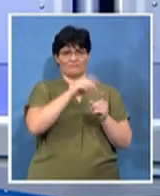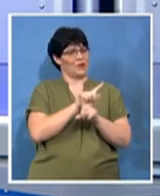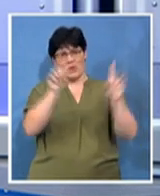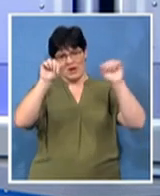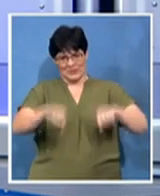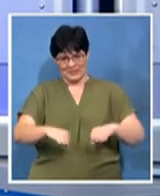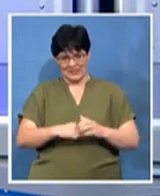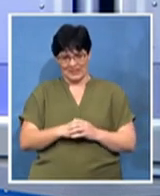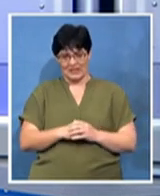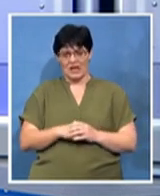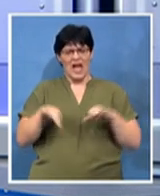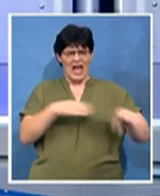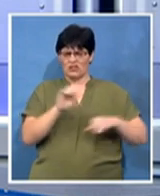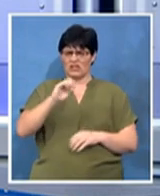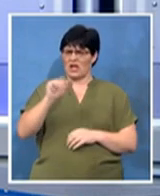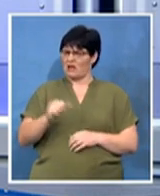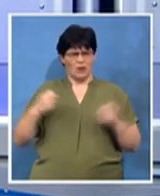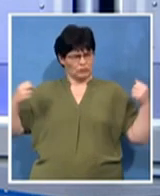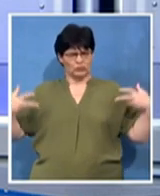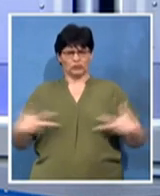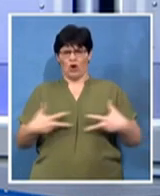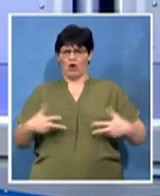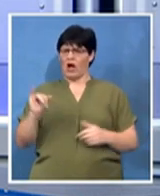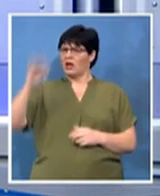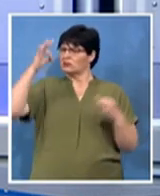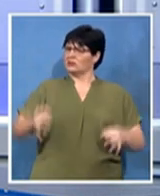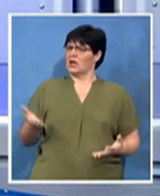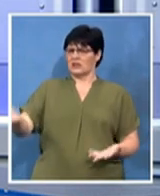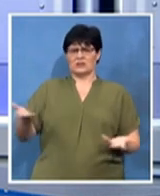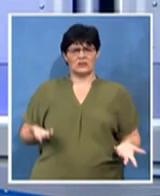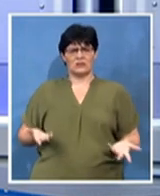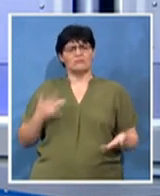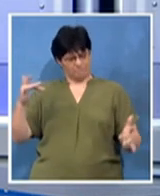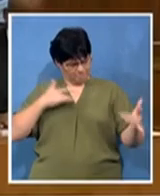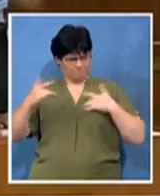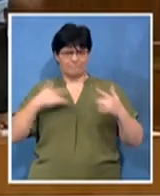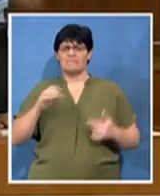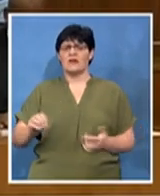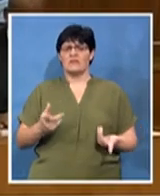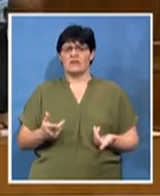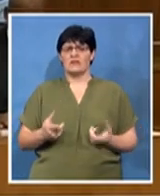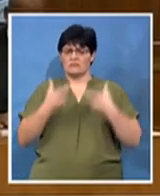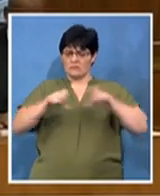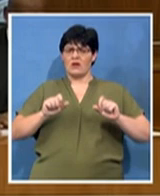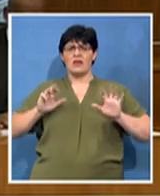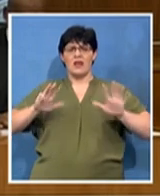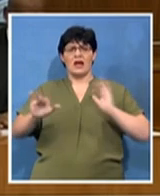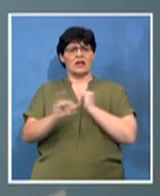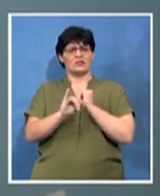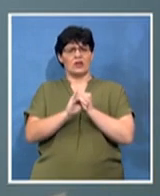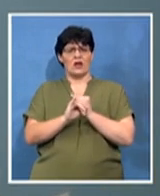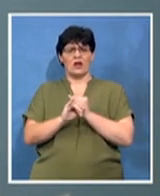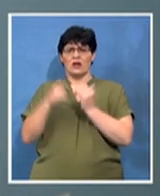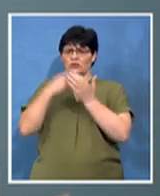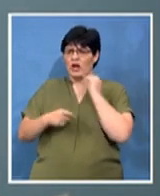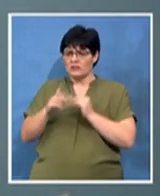by the IEC's decision and is very concerned that a Chapter 9 institution charged with safeguarding electoral democracy could